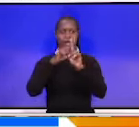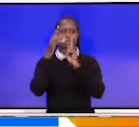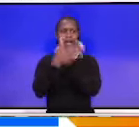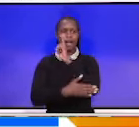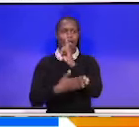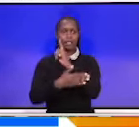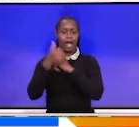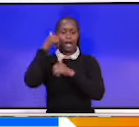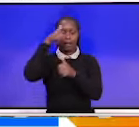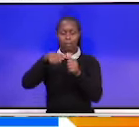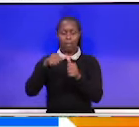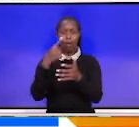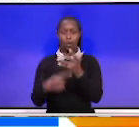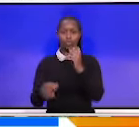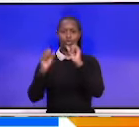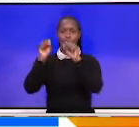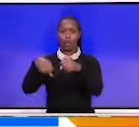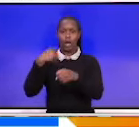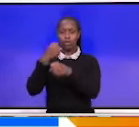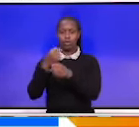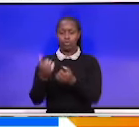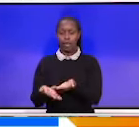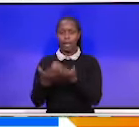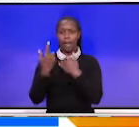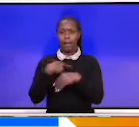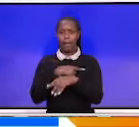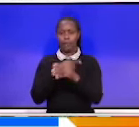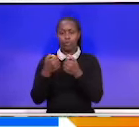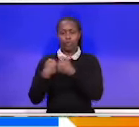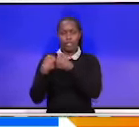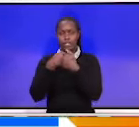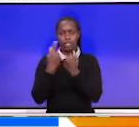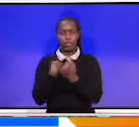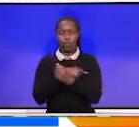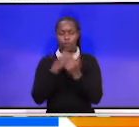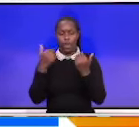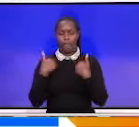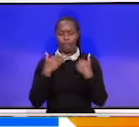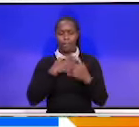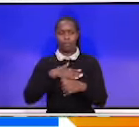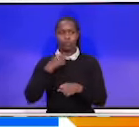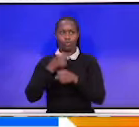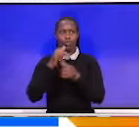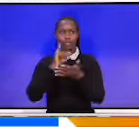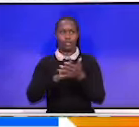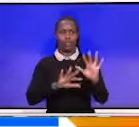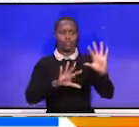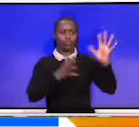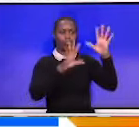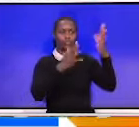help us in the challenges we have, please do so. Congratulations.